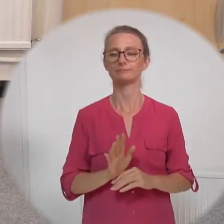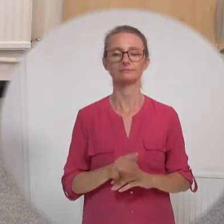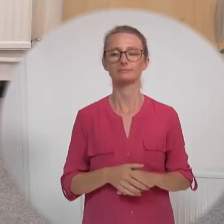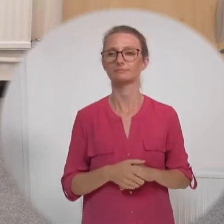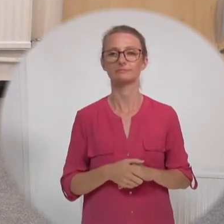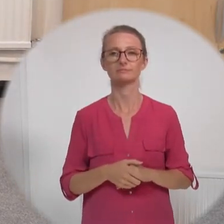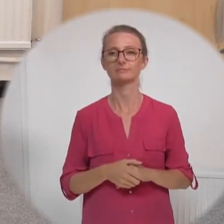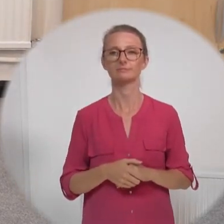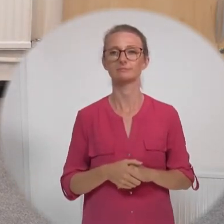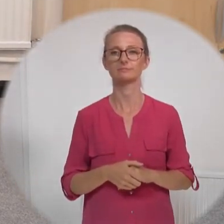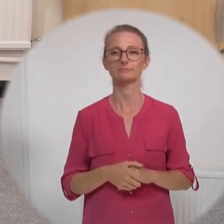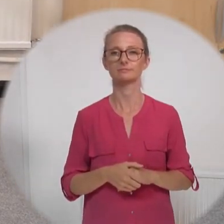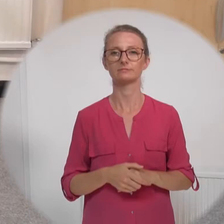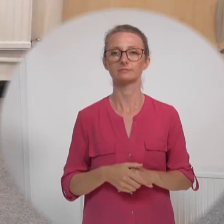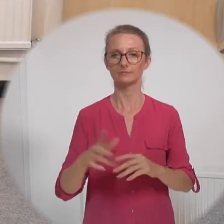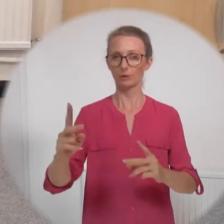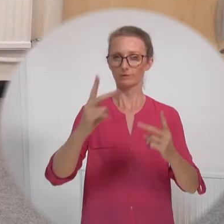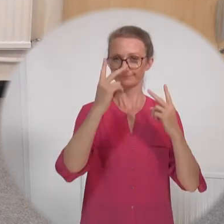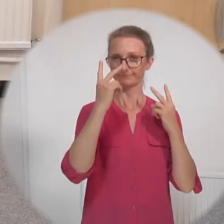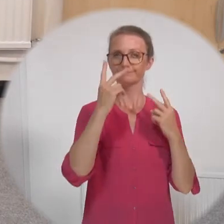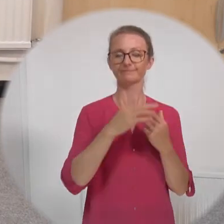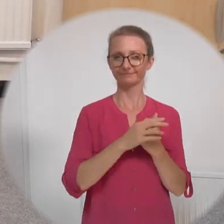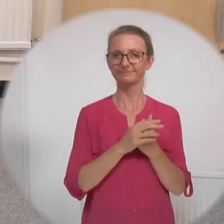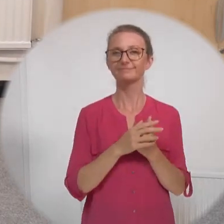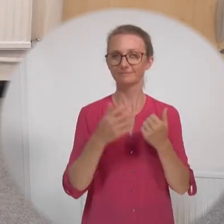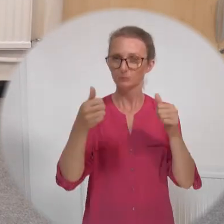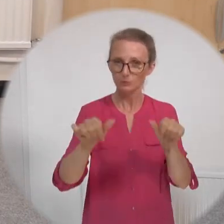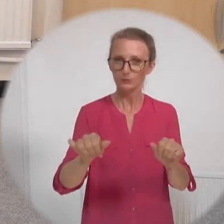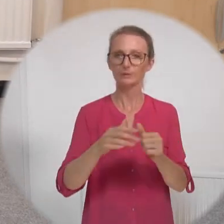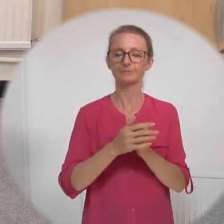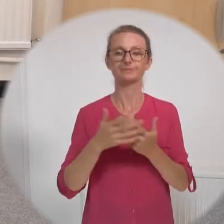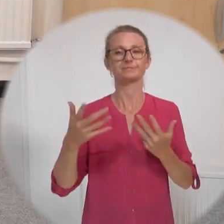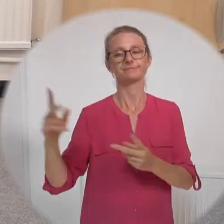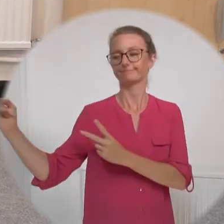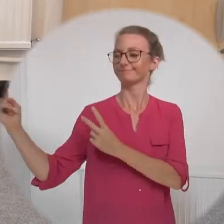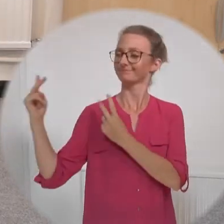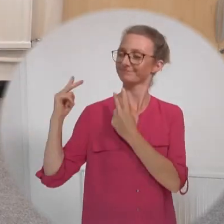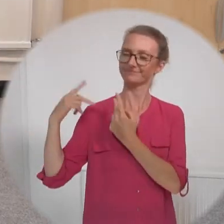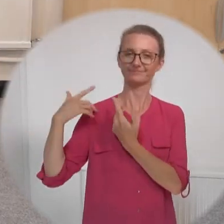So that's it from the front. Have a look from the side.